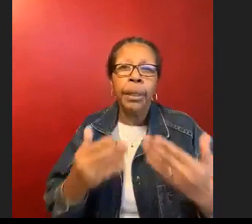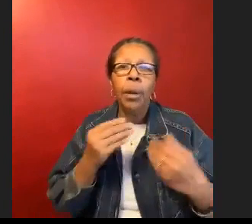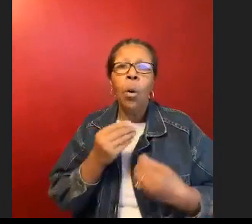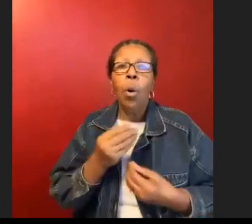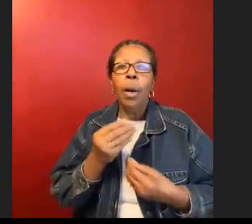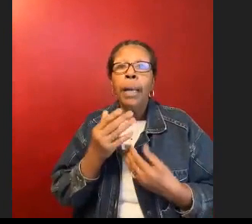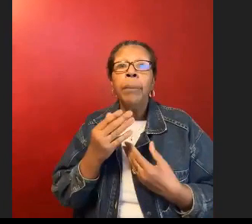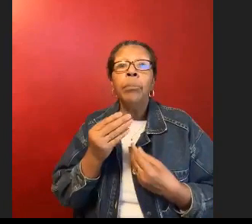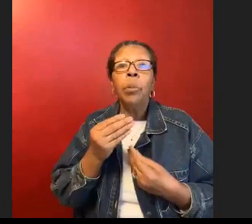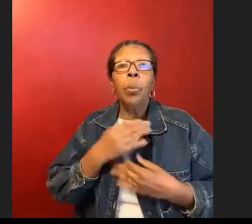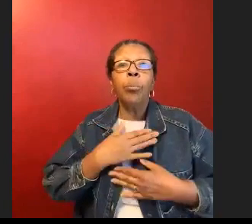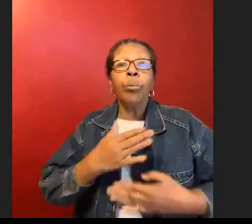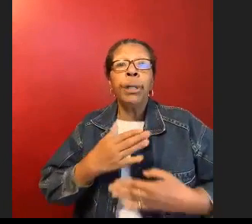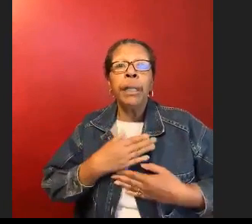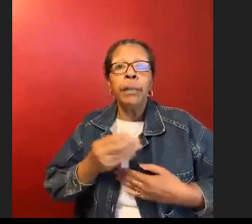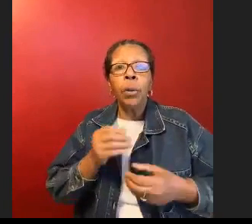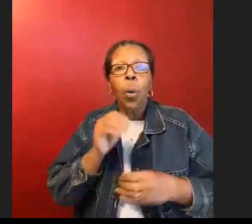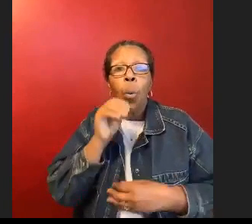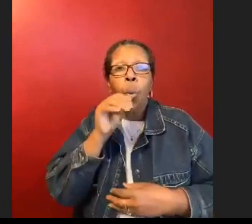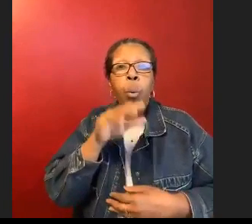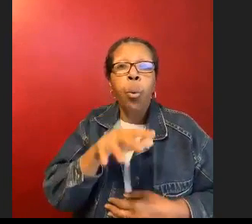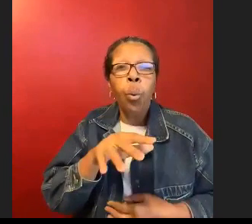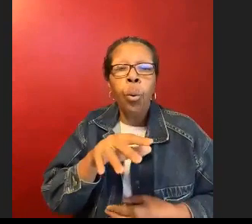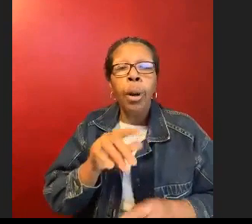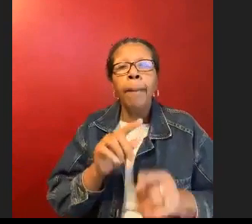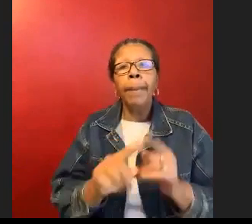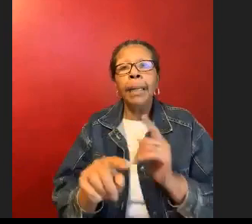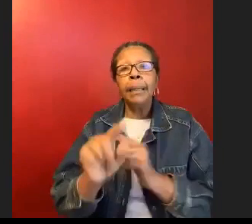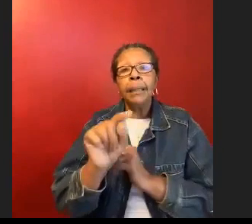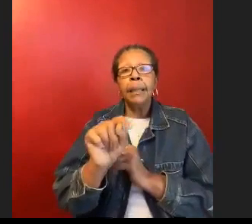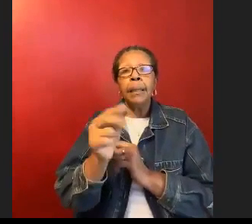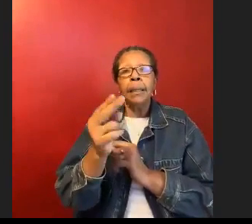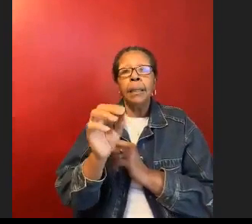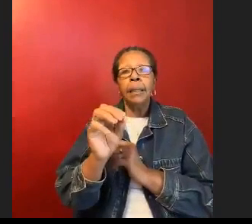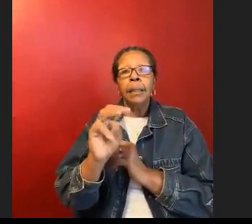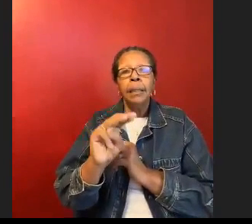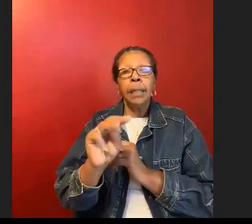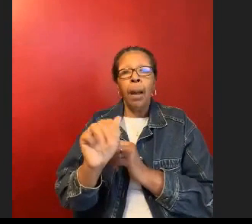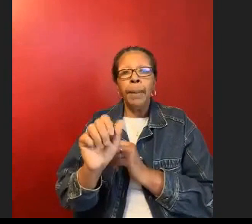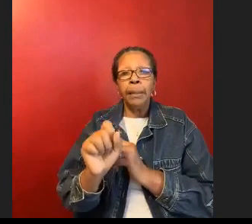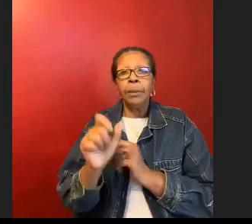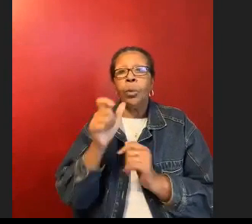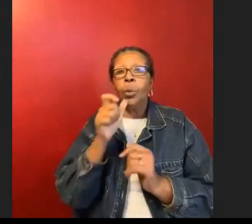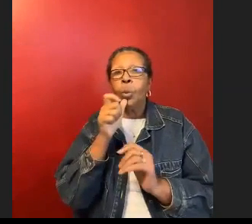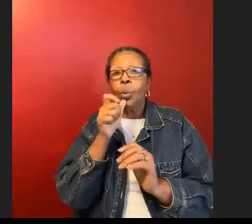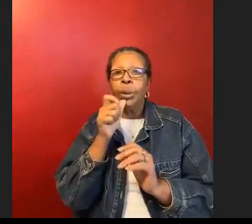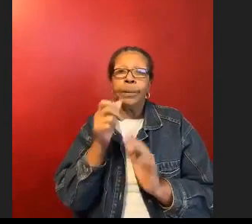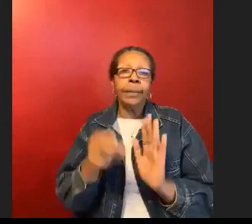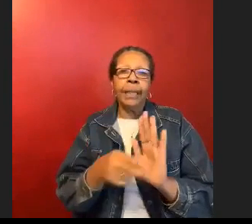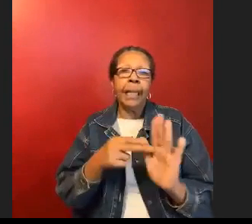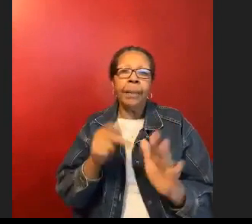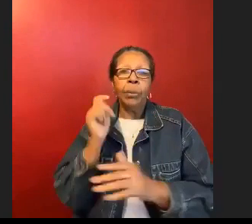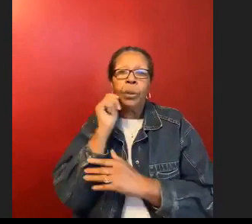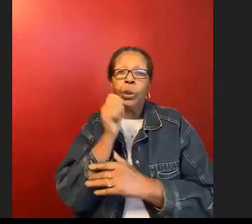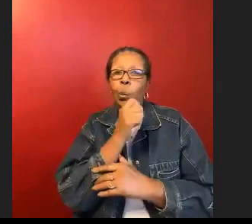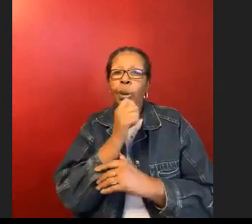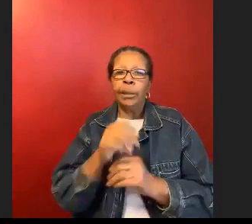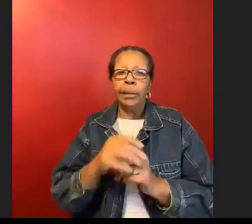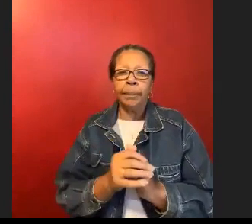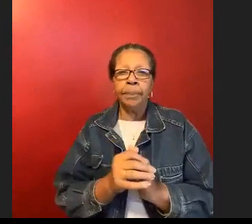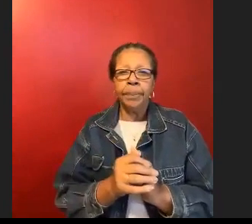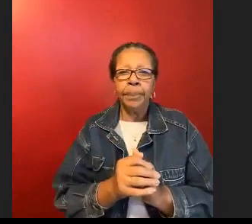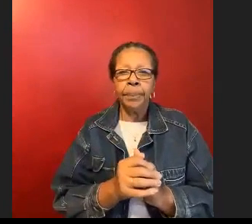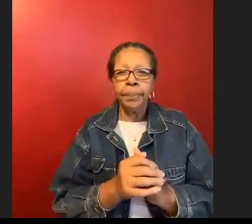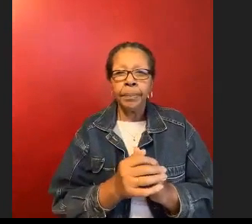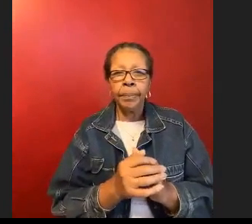But Thomas, who was called the twin, and in the King James Version, it'll say Didymus. And when I was growing up, people used to say,